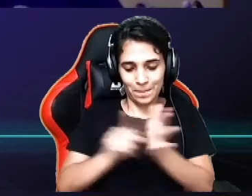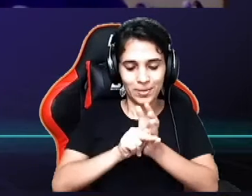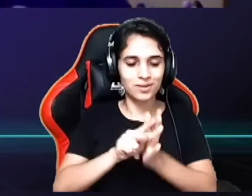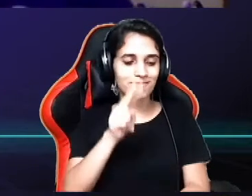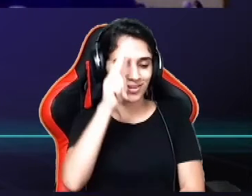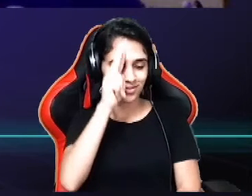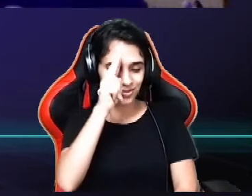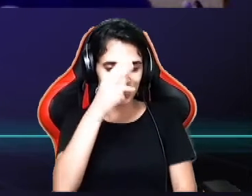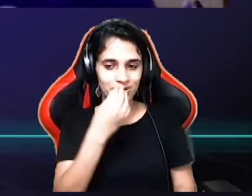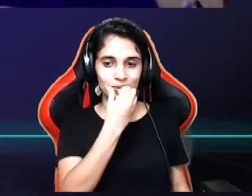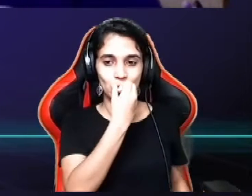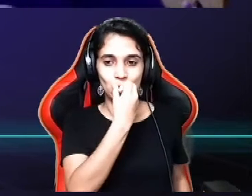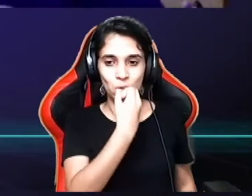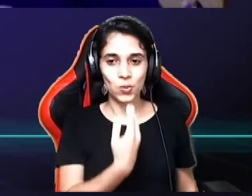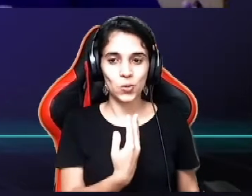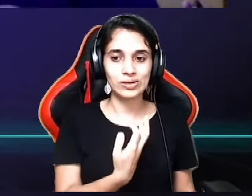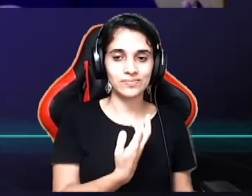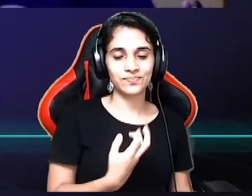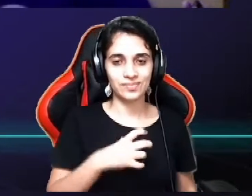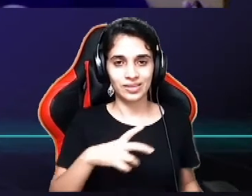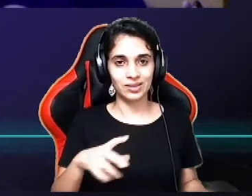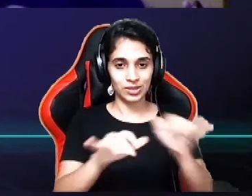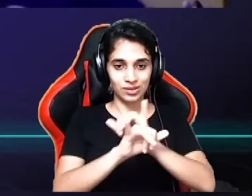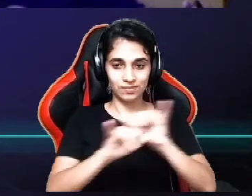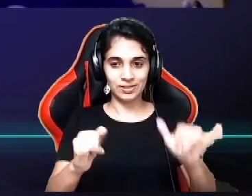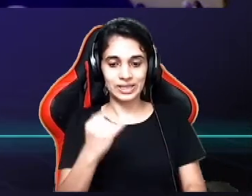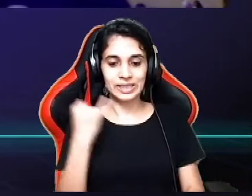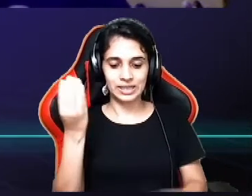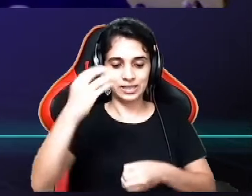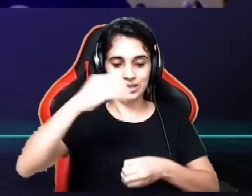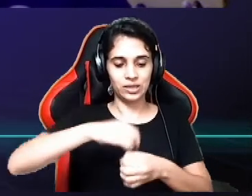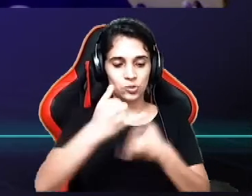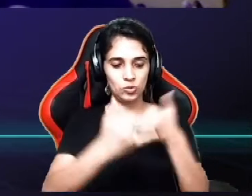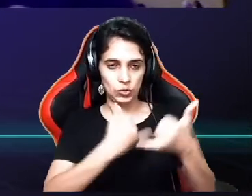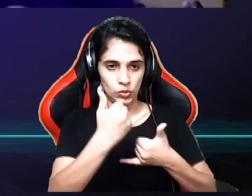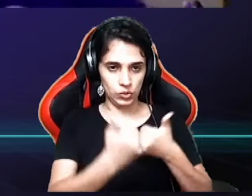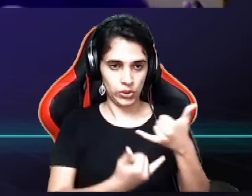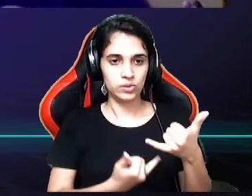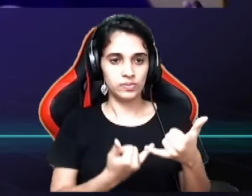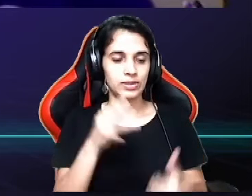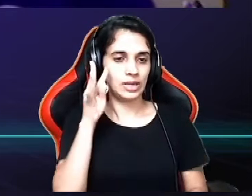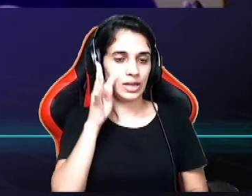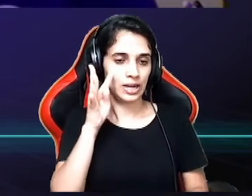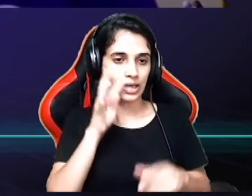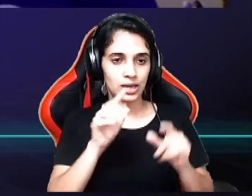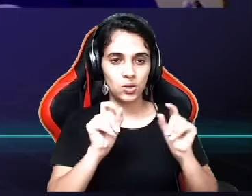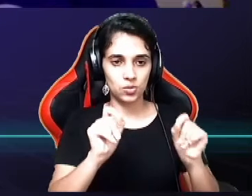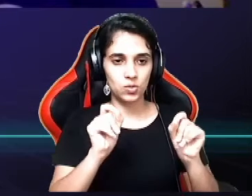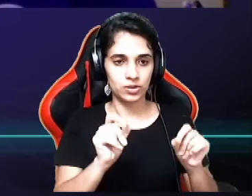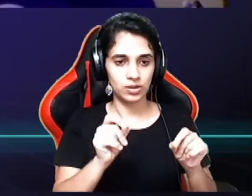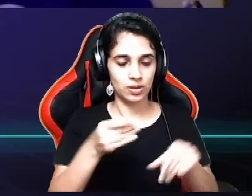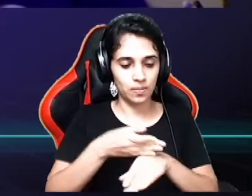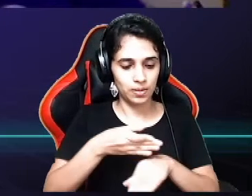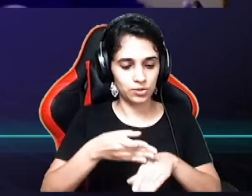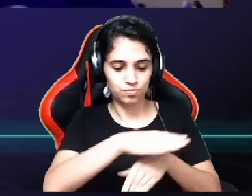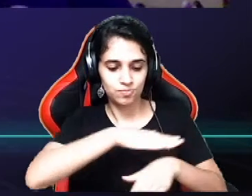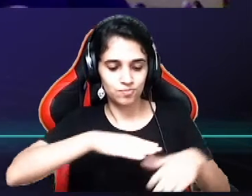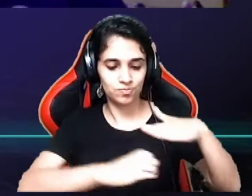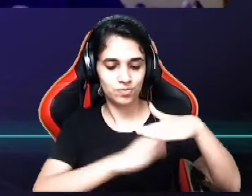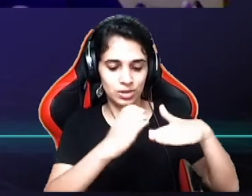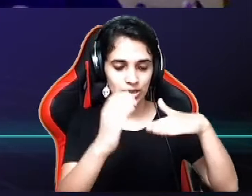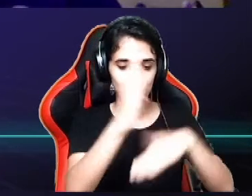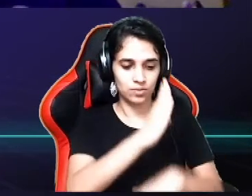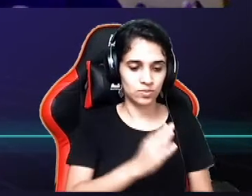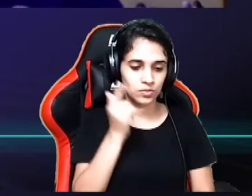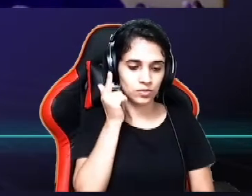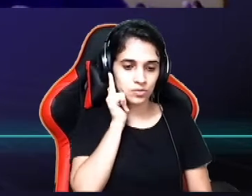Brazilian studios, which have a great culture. So it's always good to have a message in your game. It's great to see